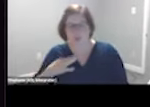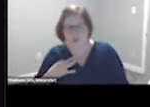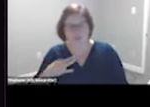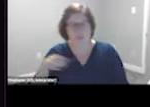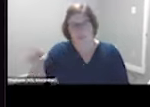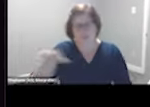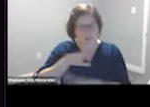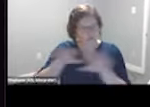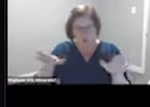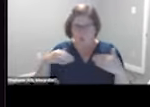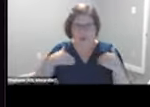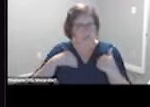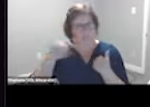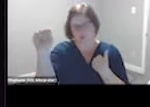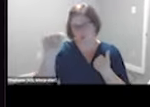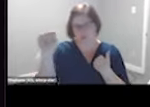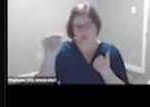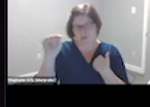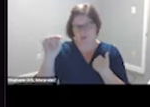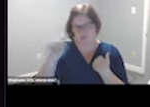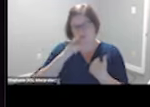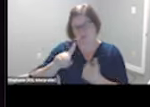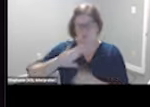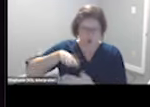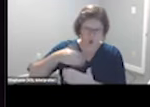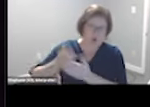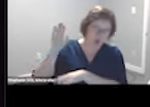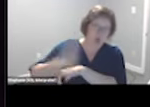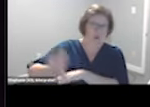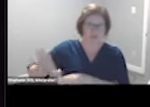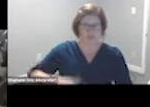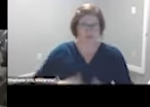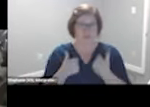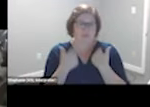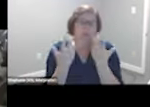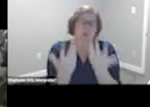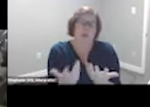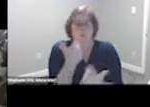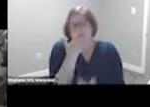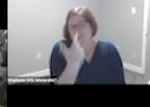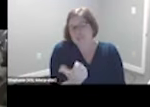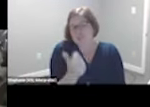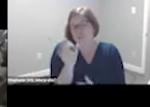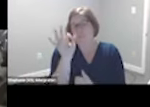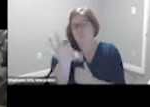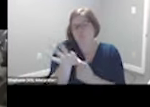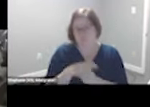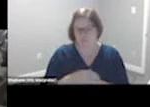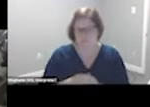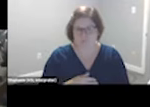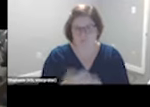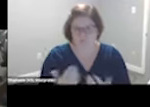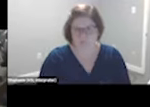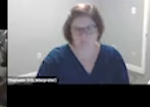have toilet at all for whole their life. So that's really interesting aspect. And I don't know if